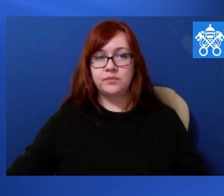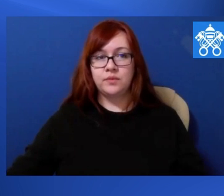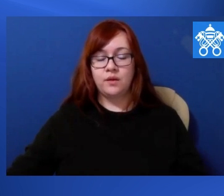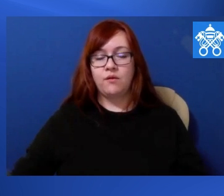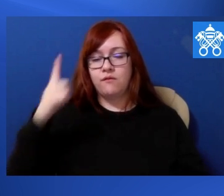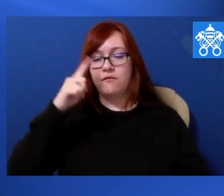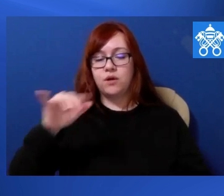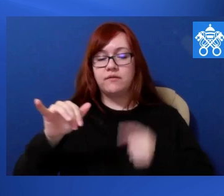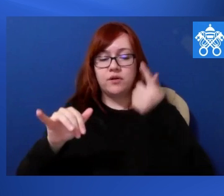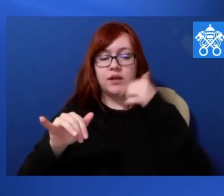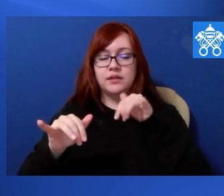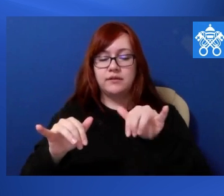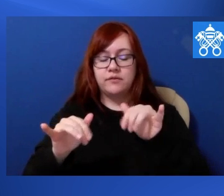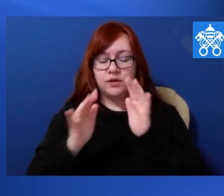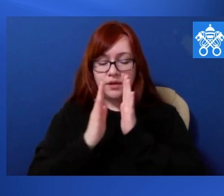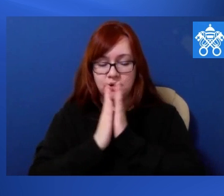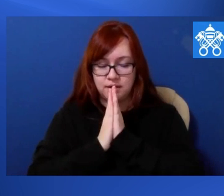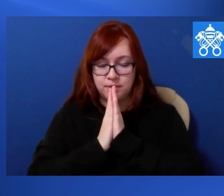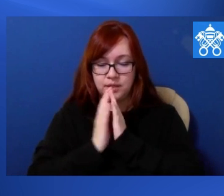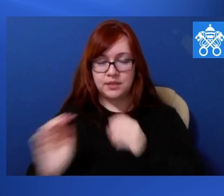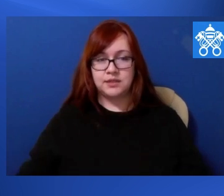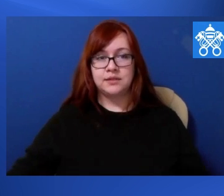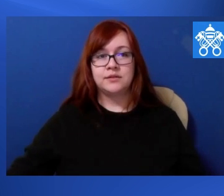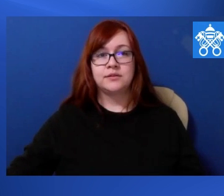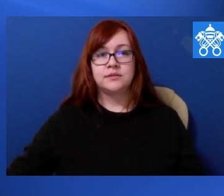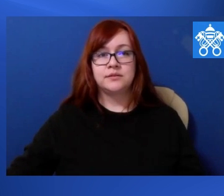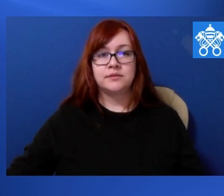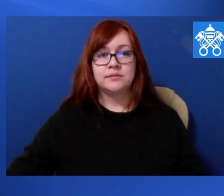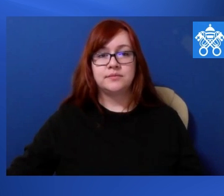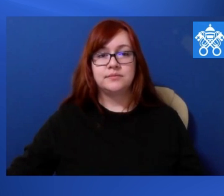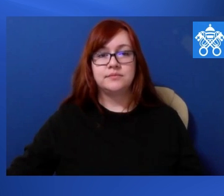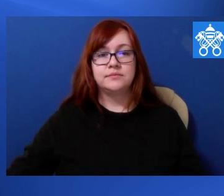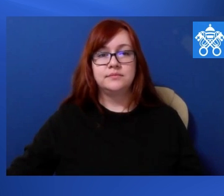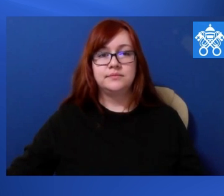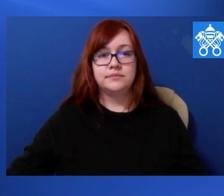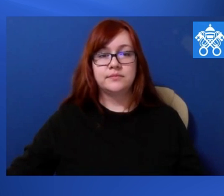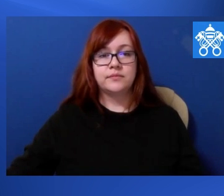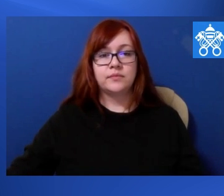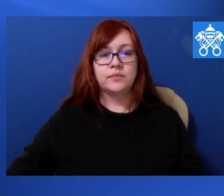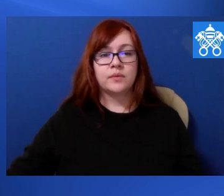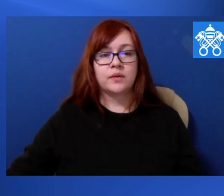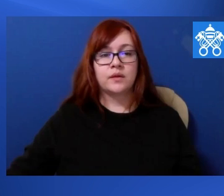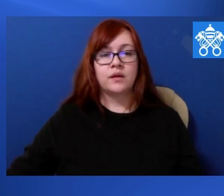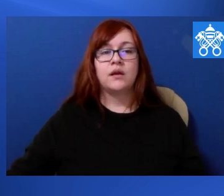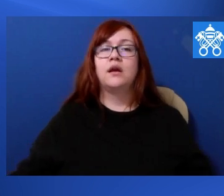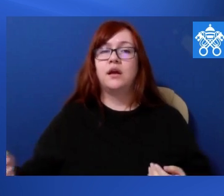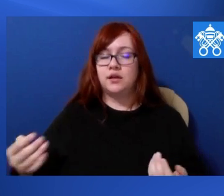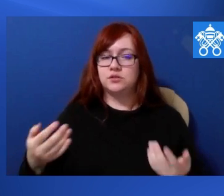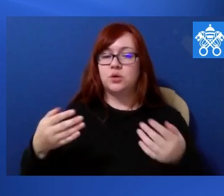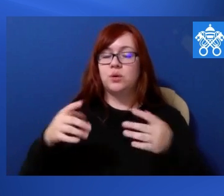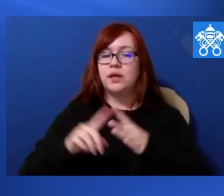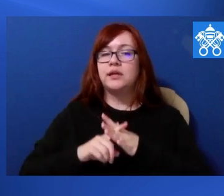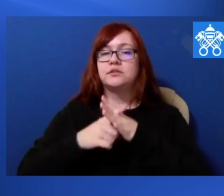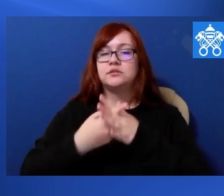dei secoli. Amen. Alleluia. And the Vespers open with the chant of the